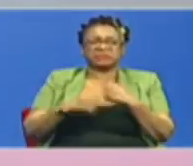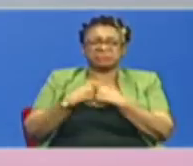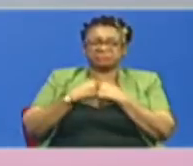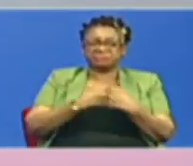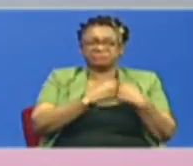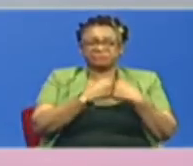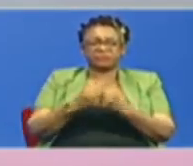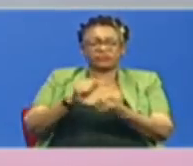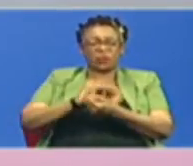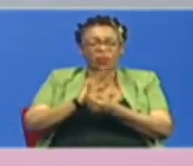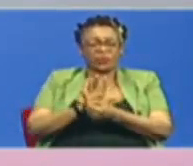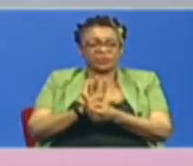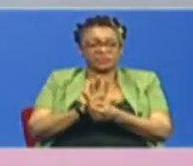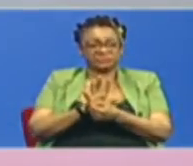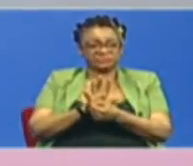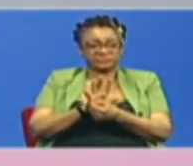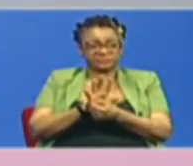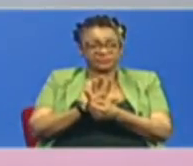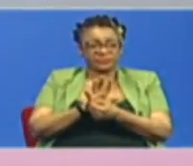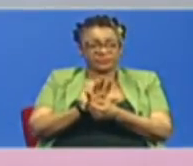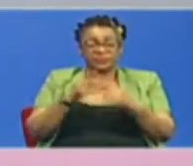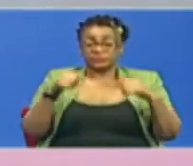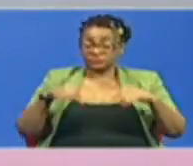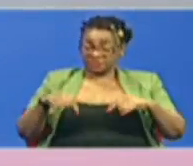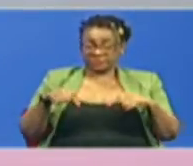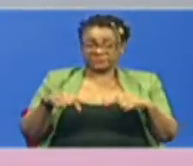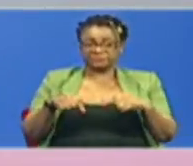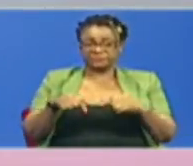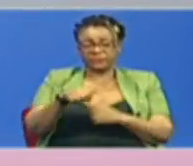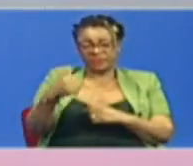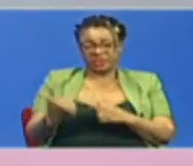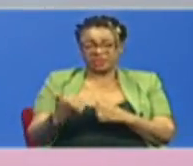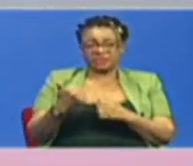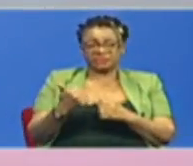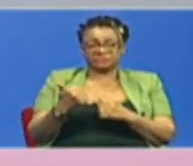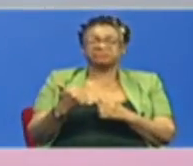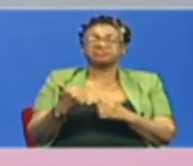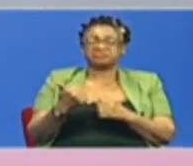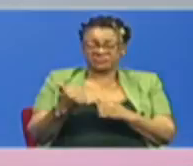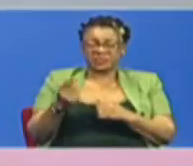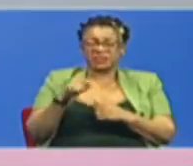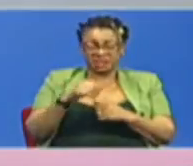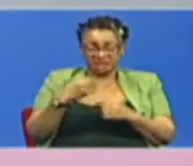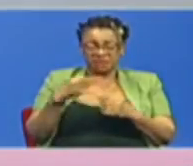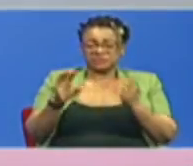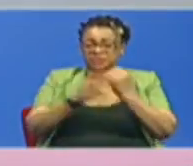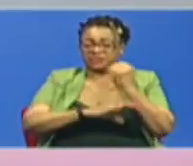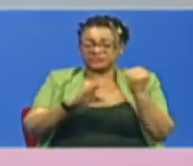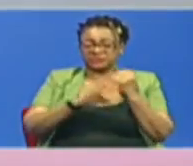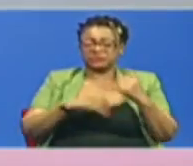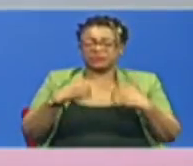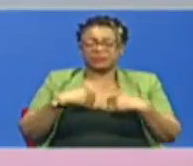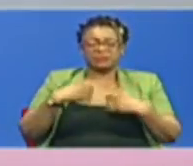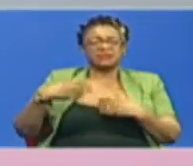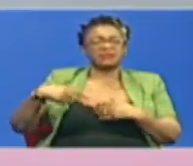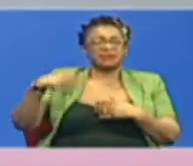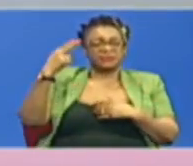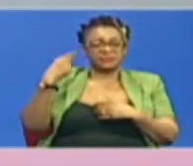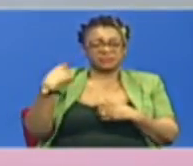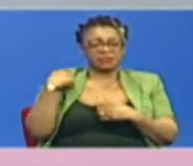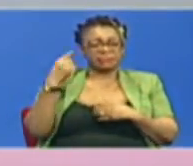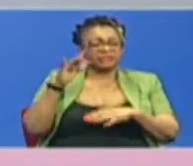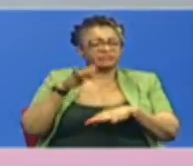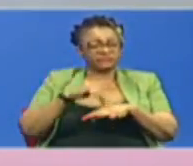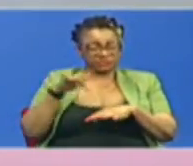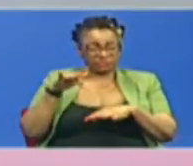coronavirus pandemic. And tonight, it's yet another bleak milestone as the country recorded the highest number of infections in